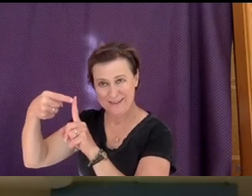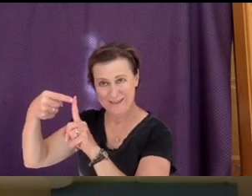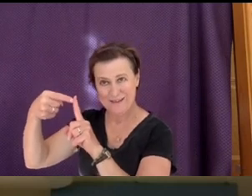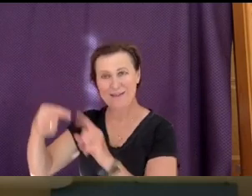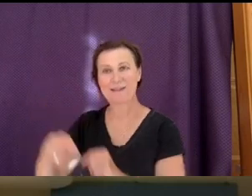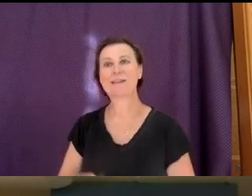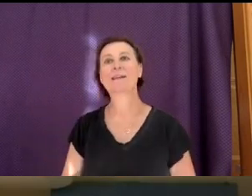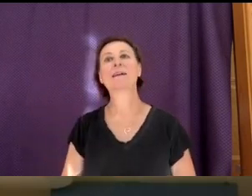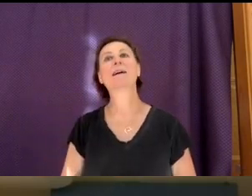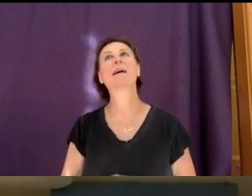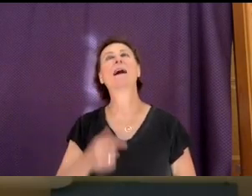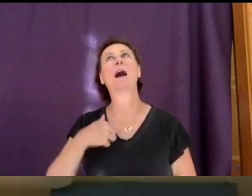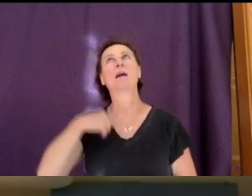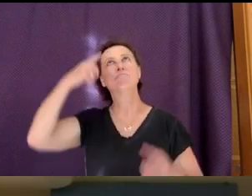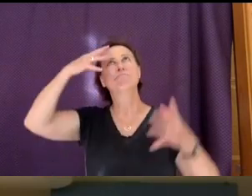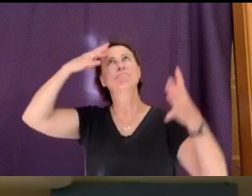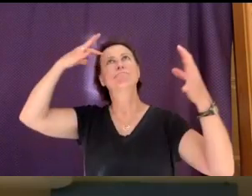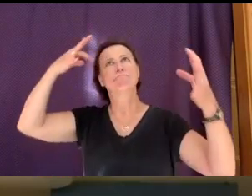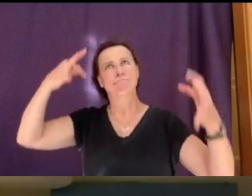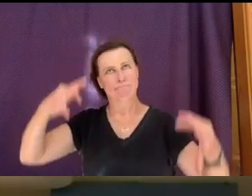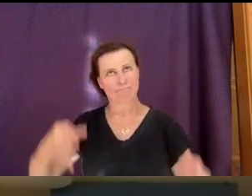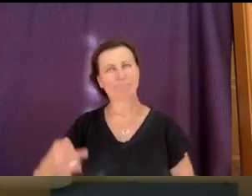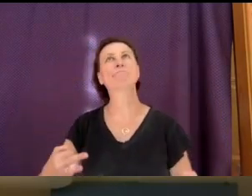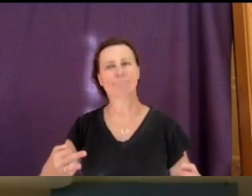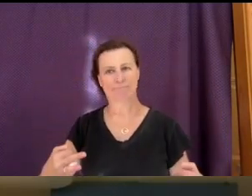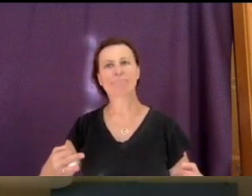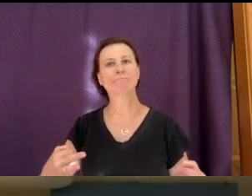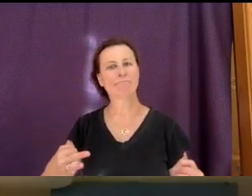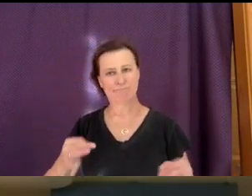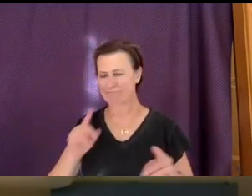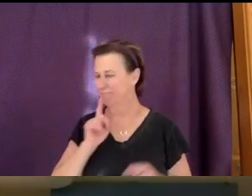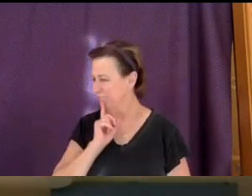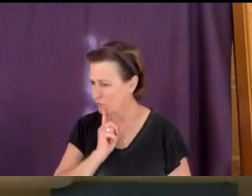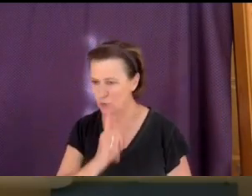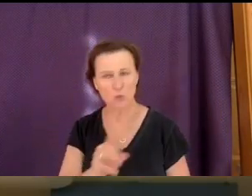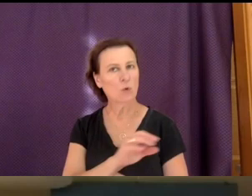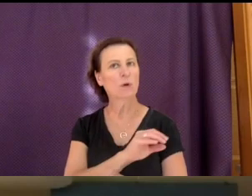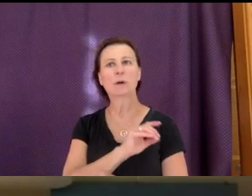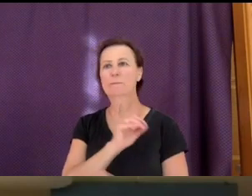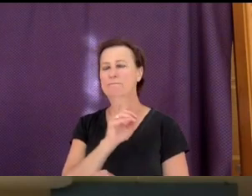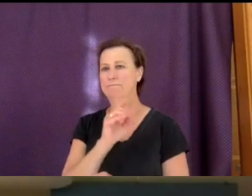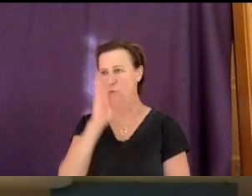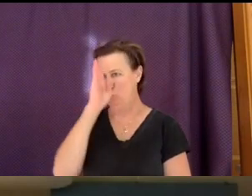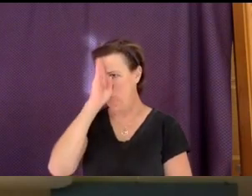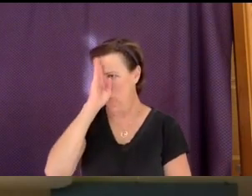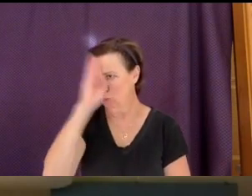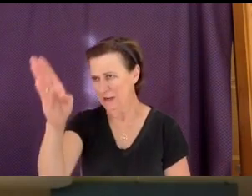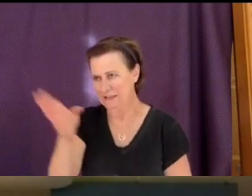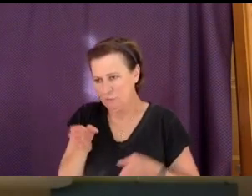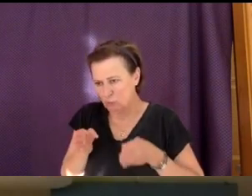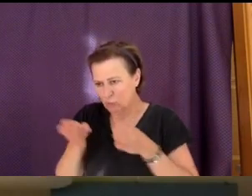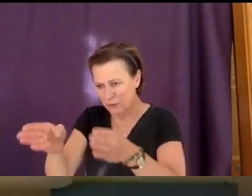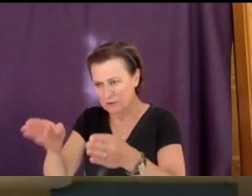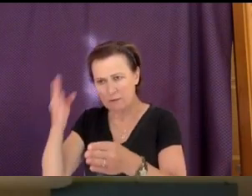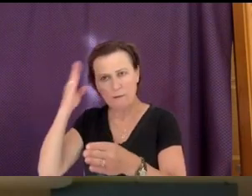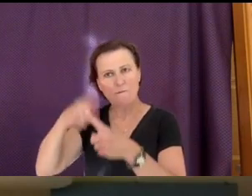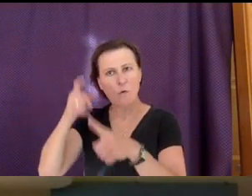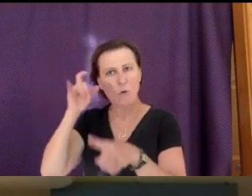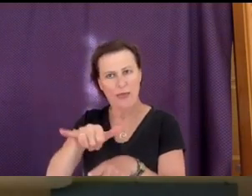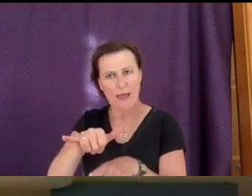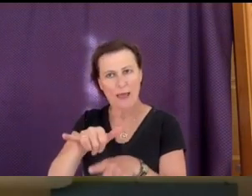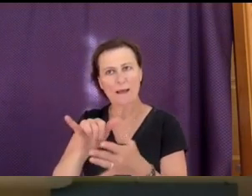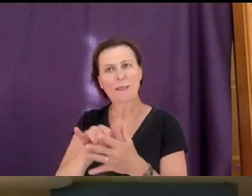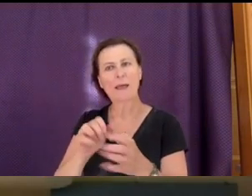And I came to the conclusion that there was an unmistakable directionality in all this. This